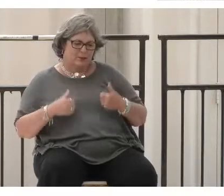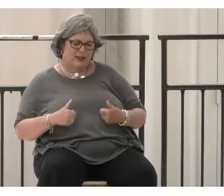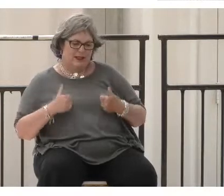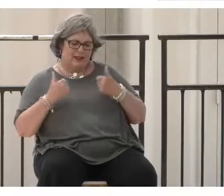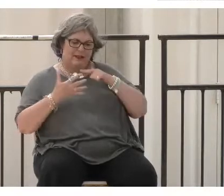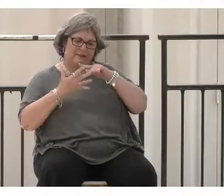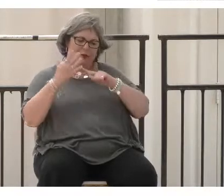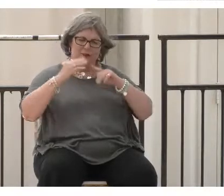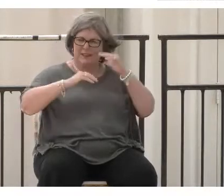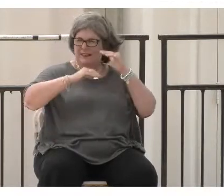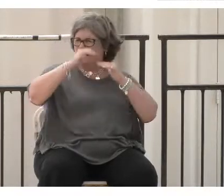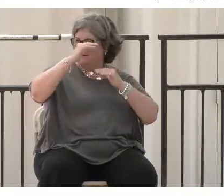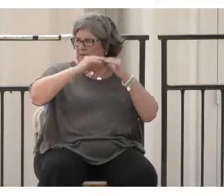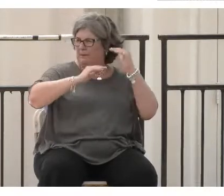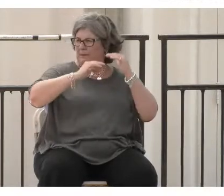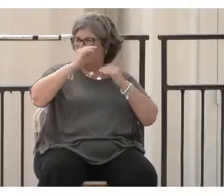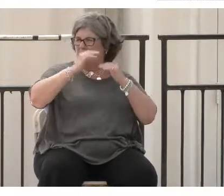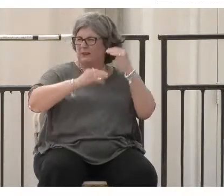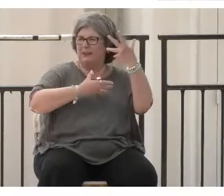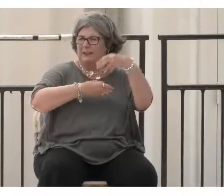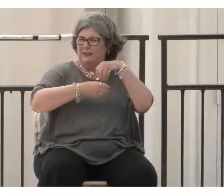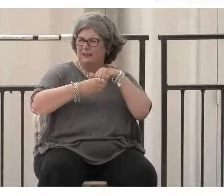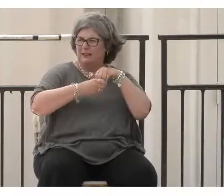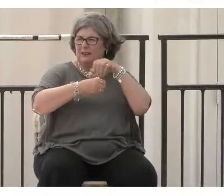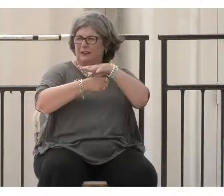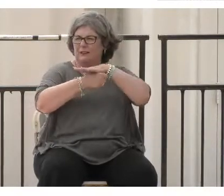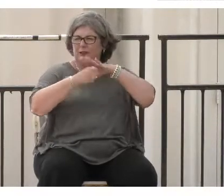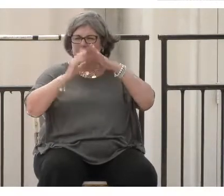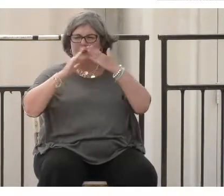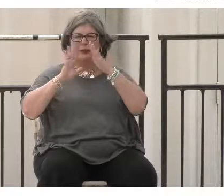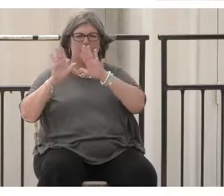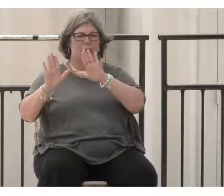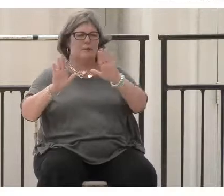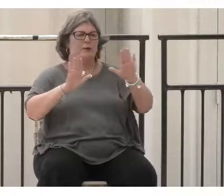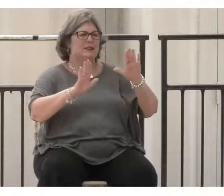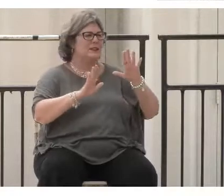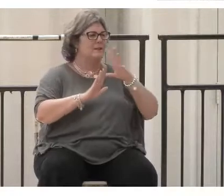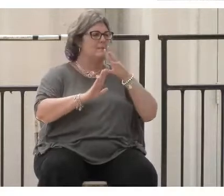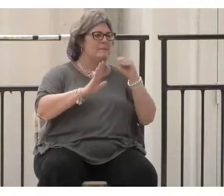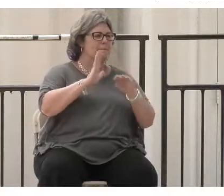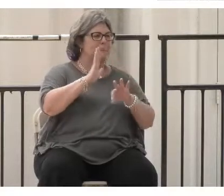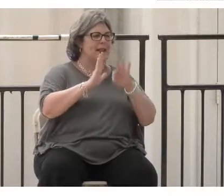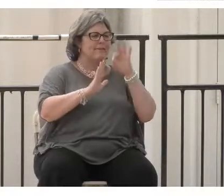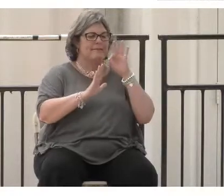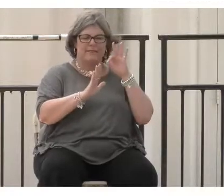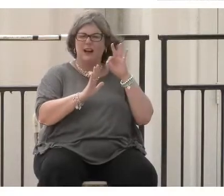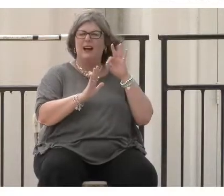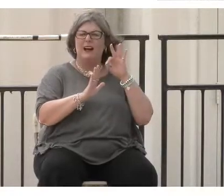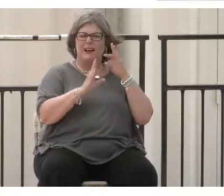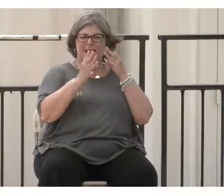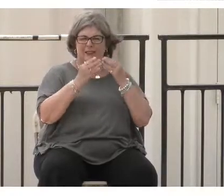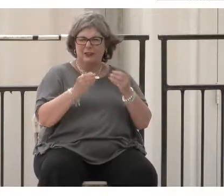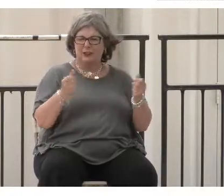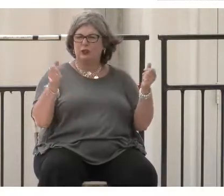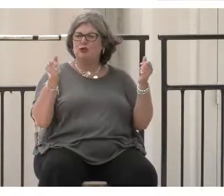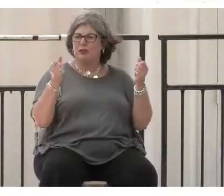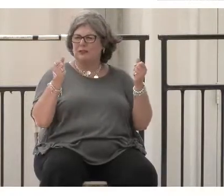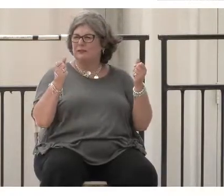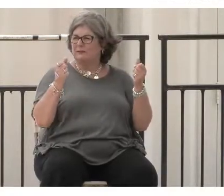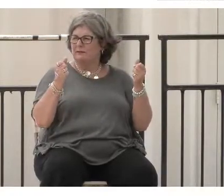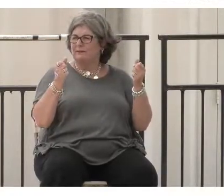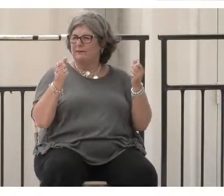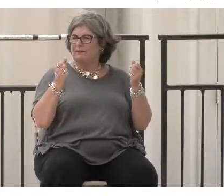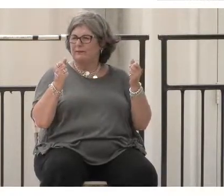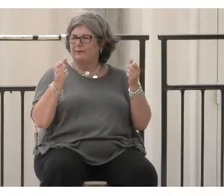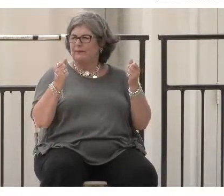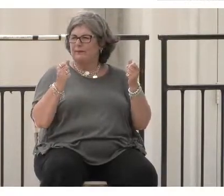buildings and to integrate them to the local community and find some sort of architectural solution in which